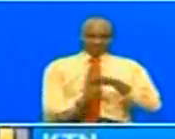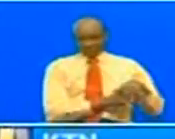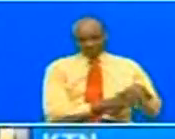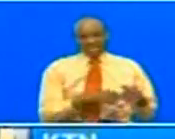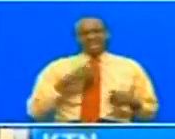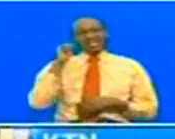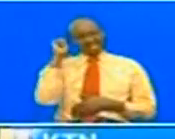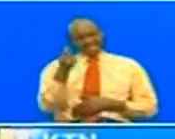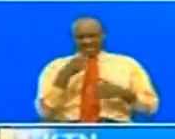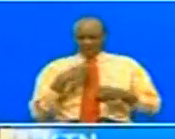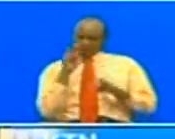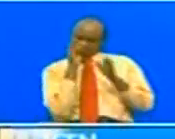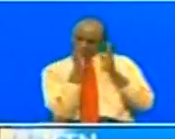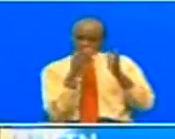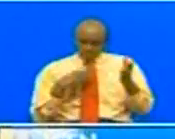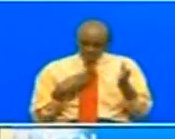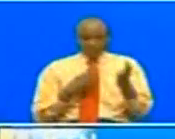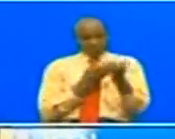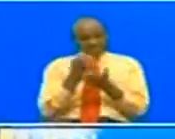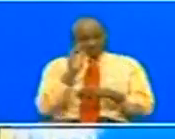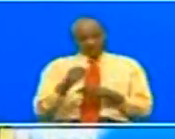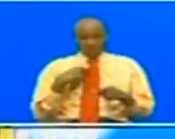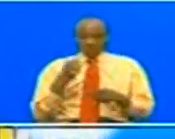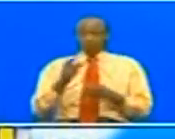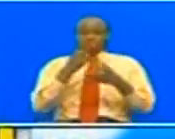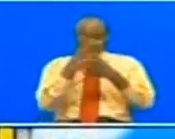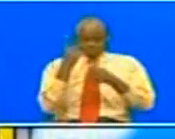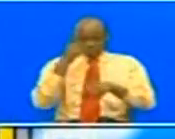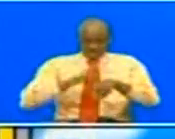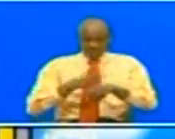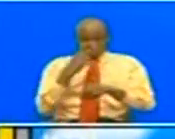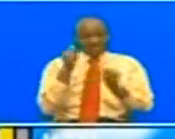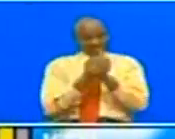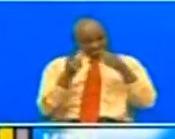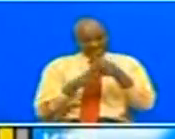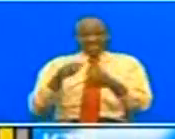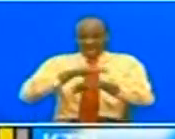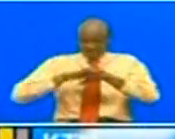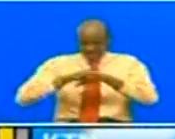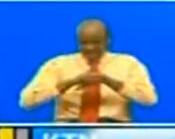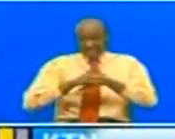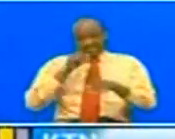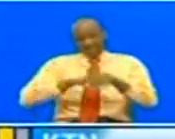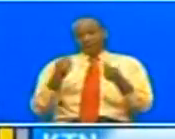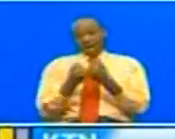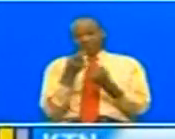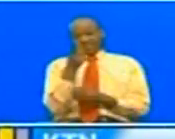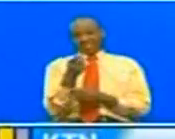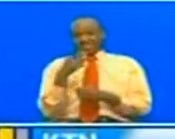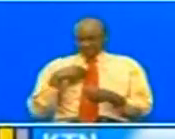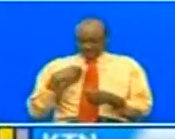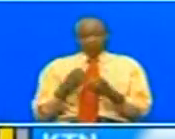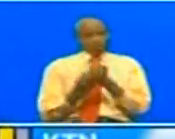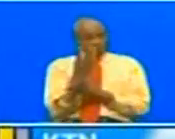on, Kenya is looking to double her trade by 2016 within Africa, even as trade volumes within the continent continue to